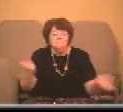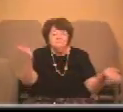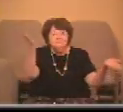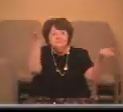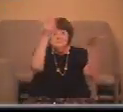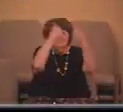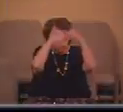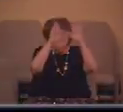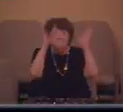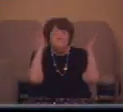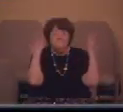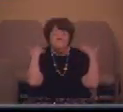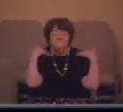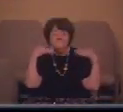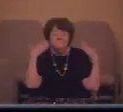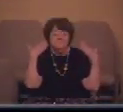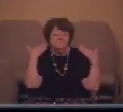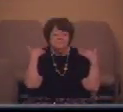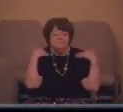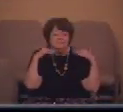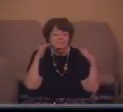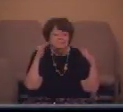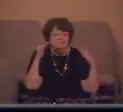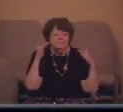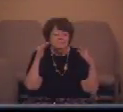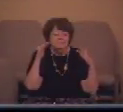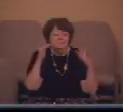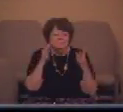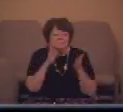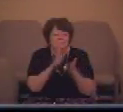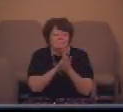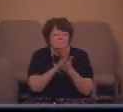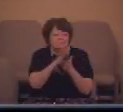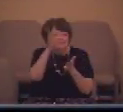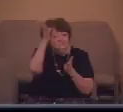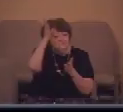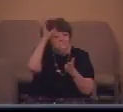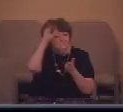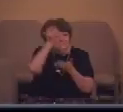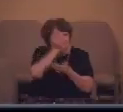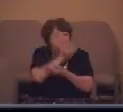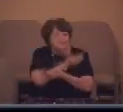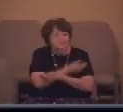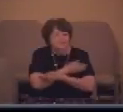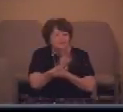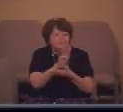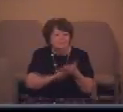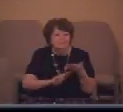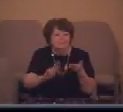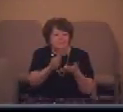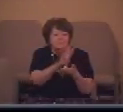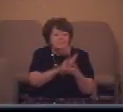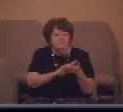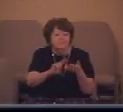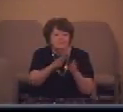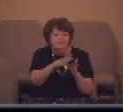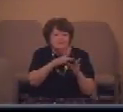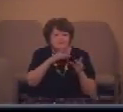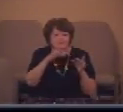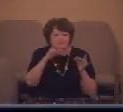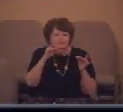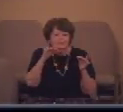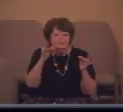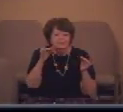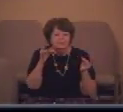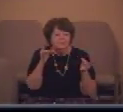him above the heavenly host. Praise Father, Son,